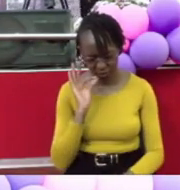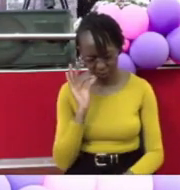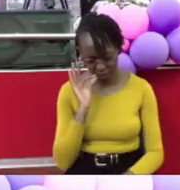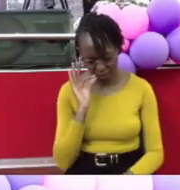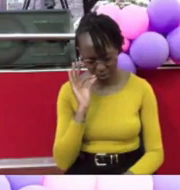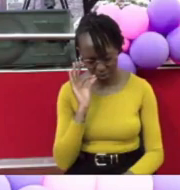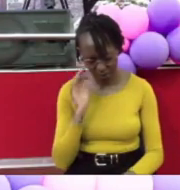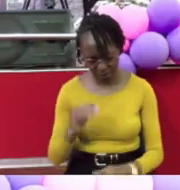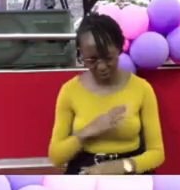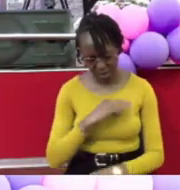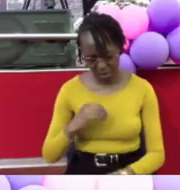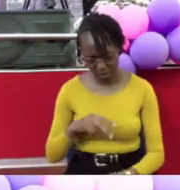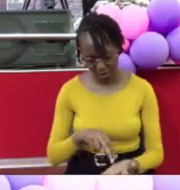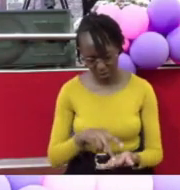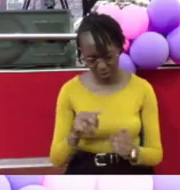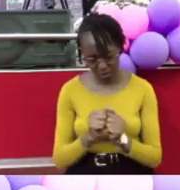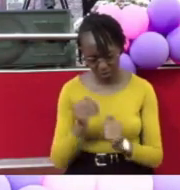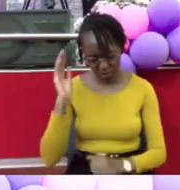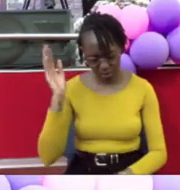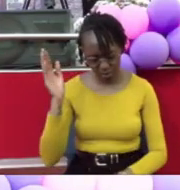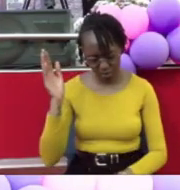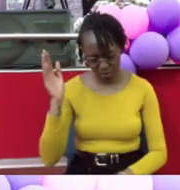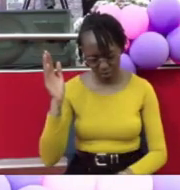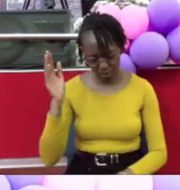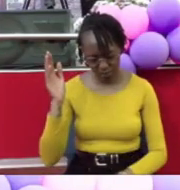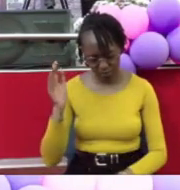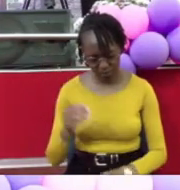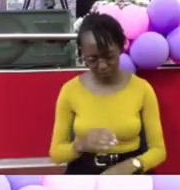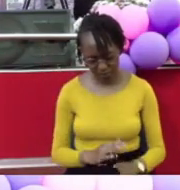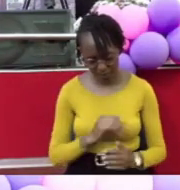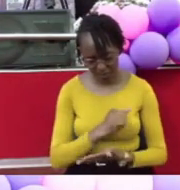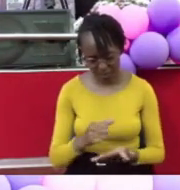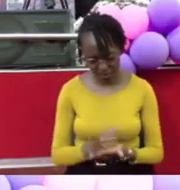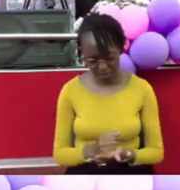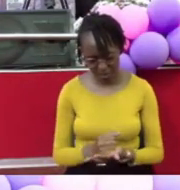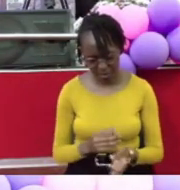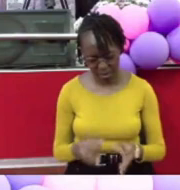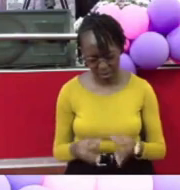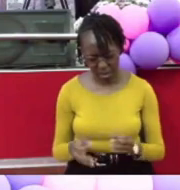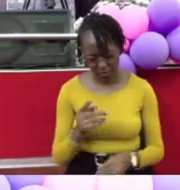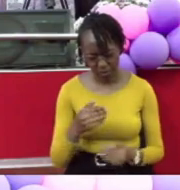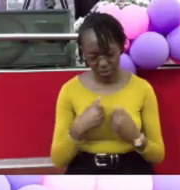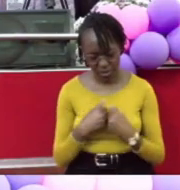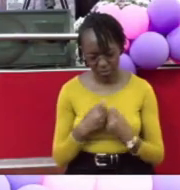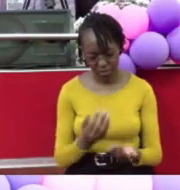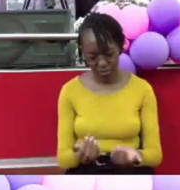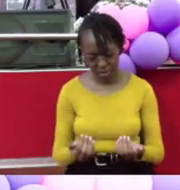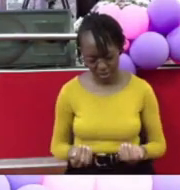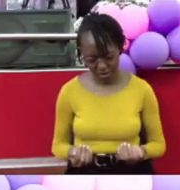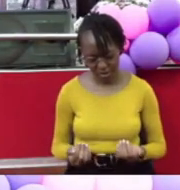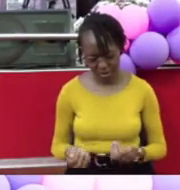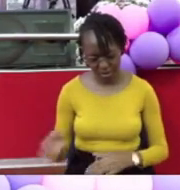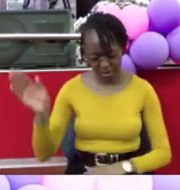Na tutatembea na wewe. I just want to ask if you have a need. Kama uko na hitaji. Just lift up your hand. Inua tu